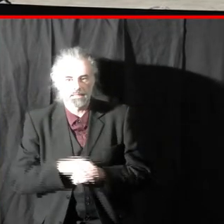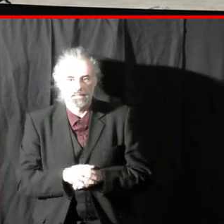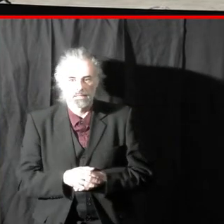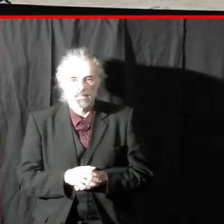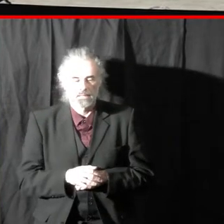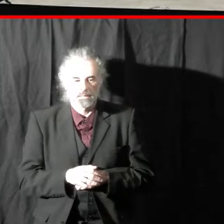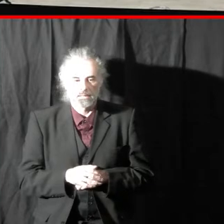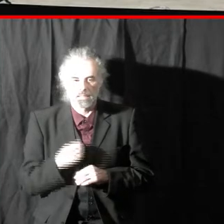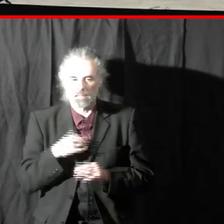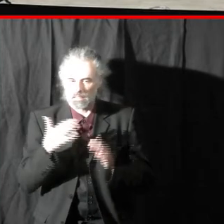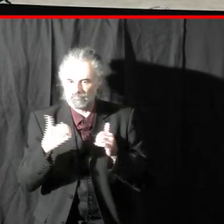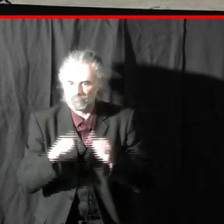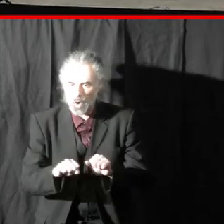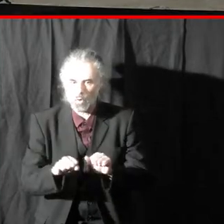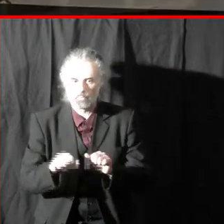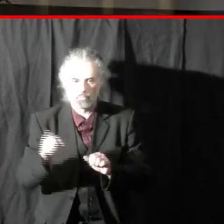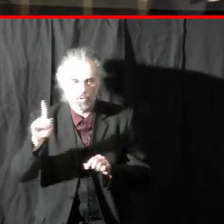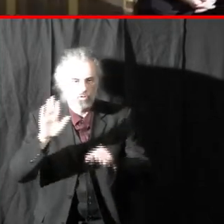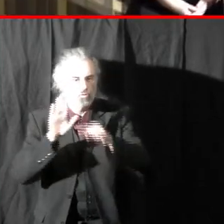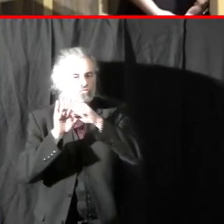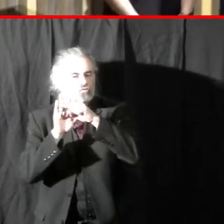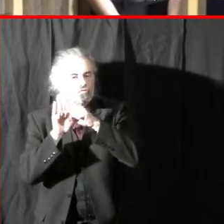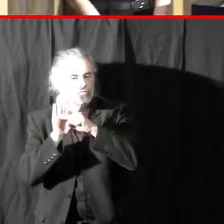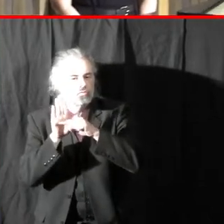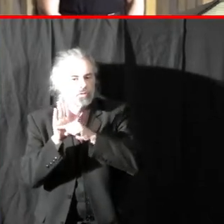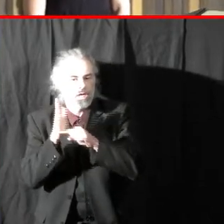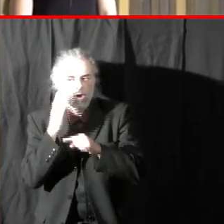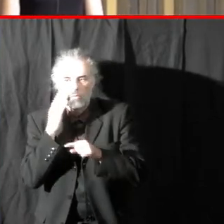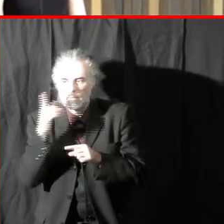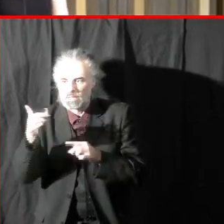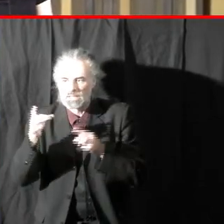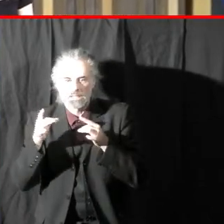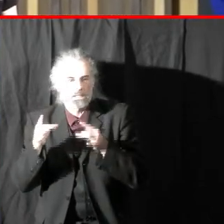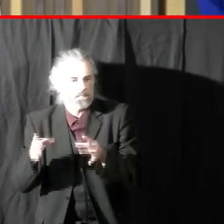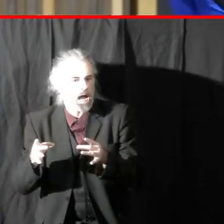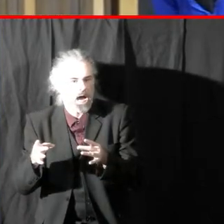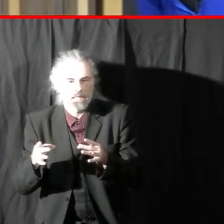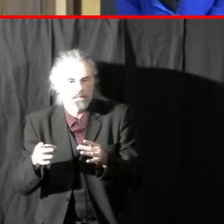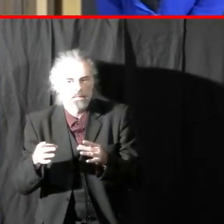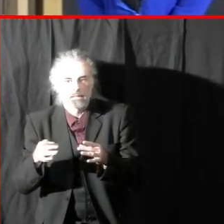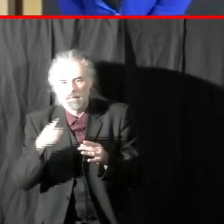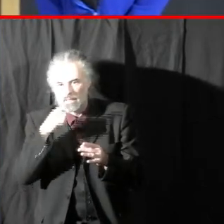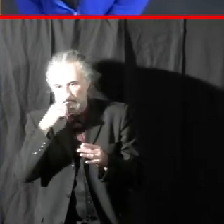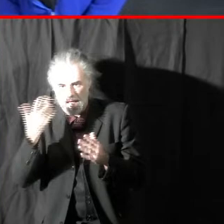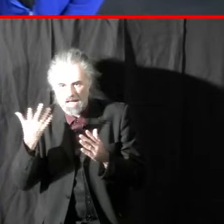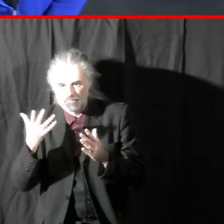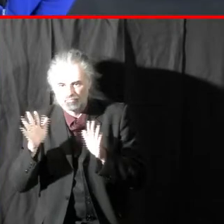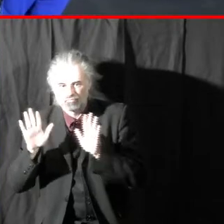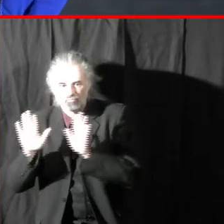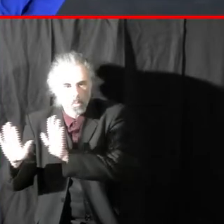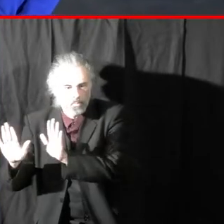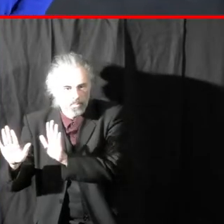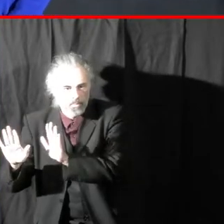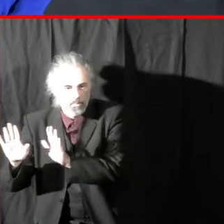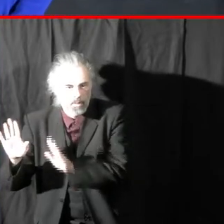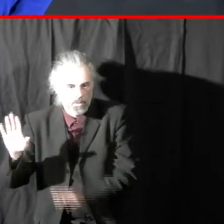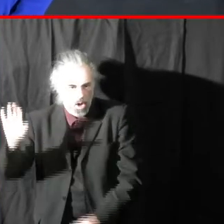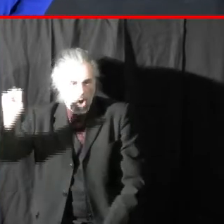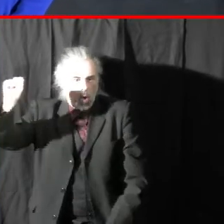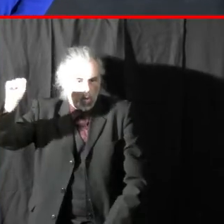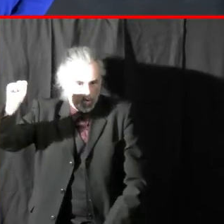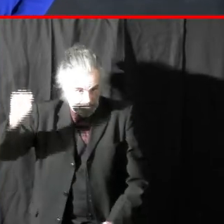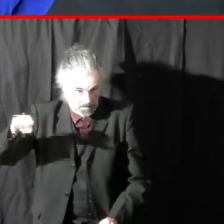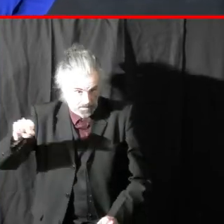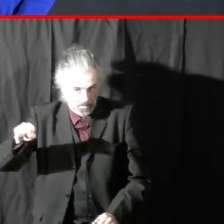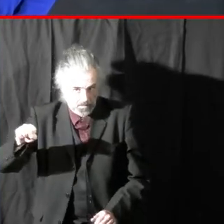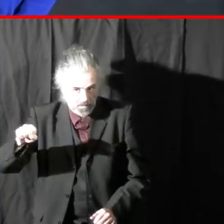just confirm with you the rules is that once we're in an intervention, we can't stop it, but hold your stops, that's good,